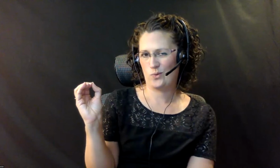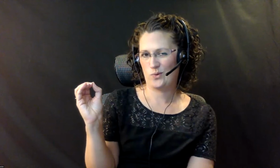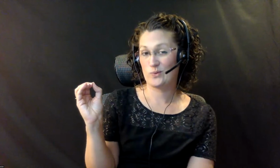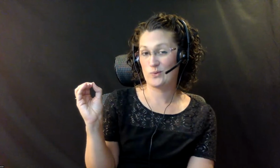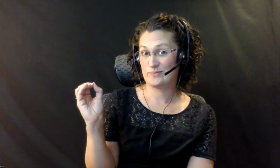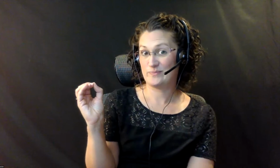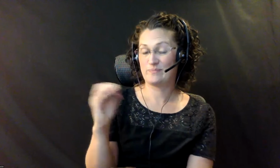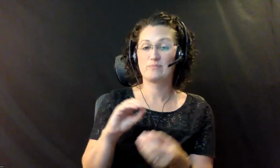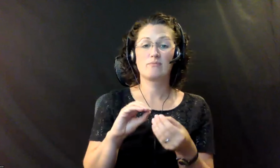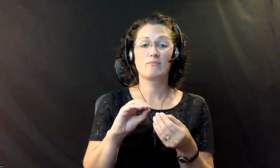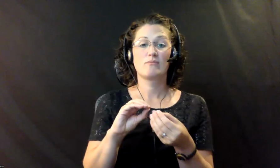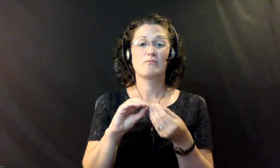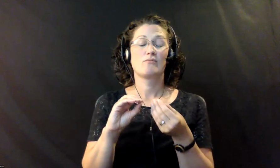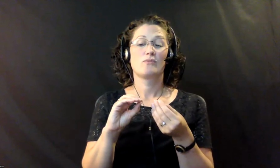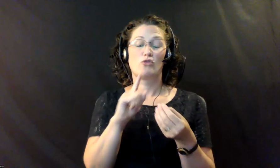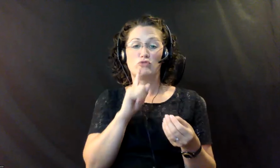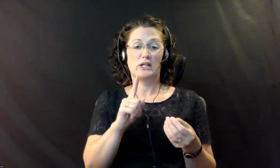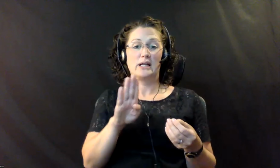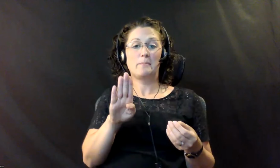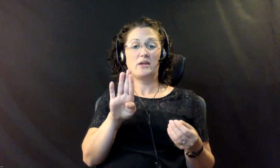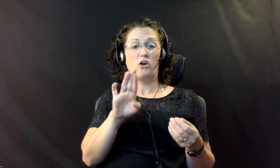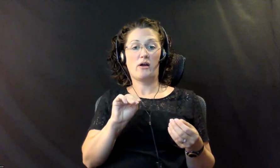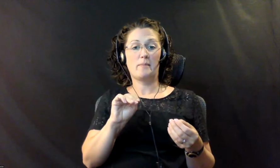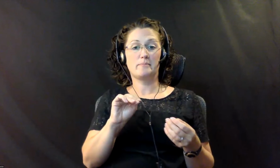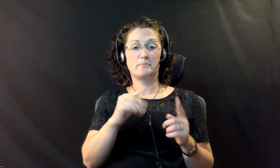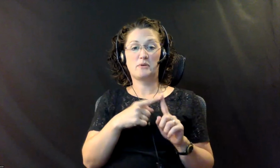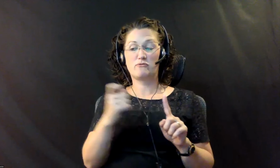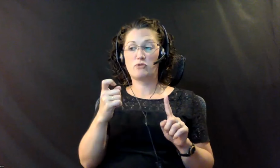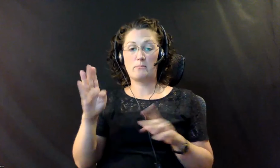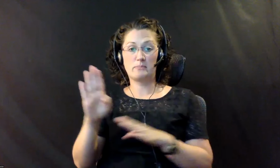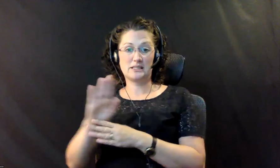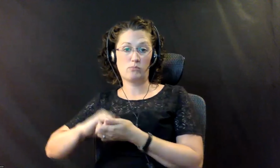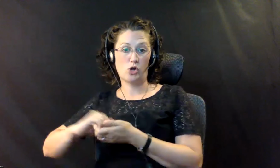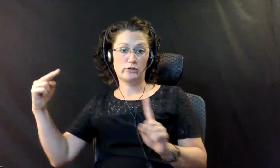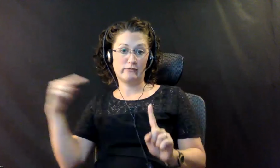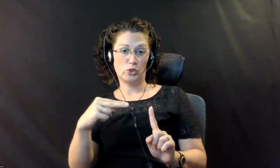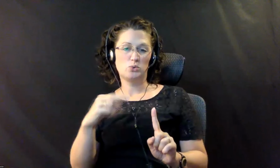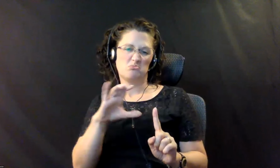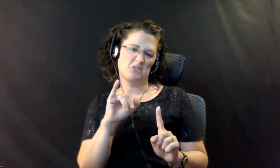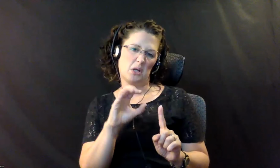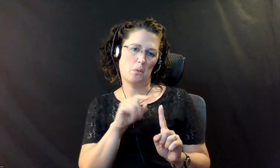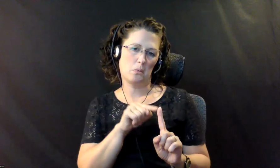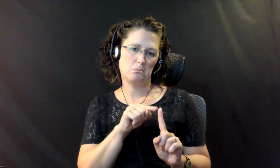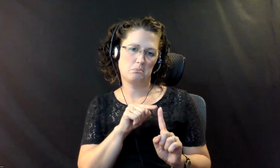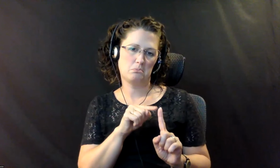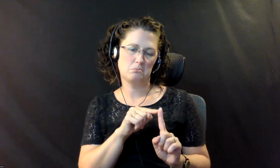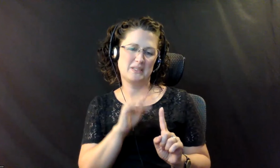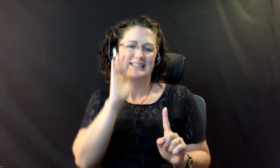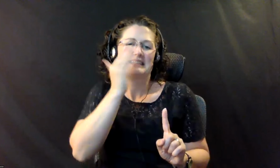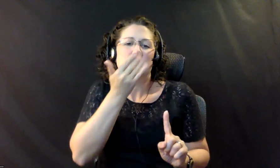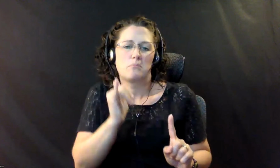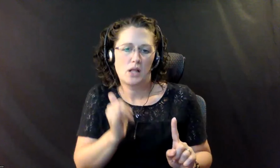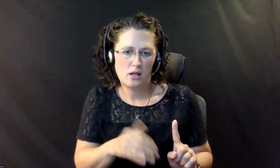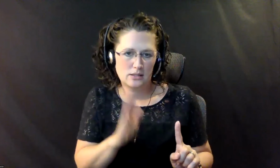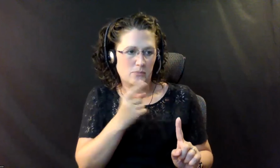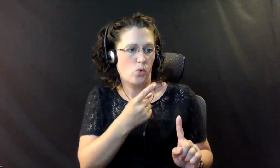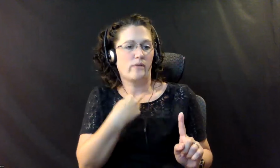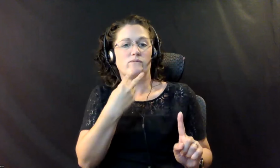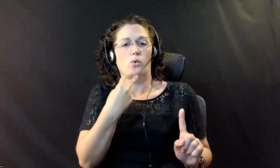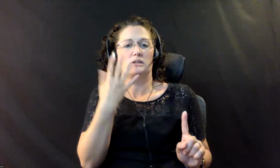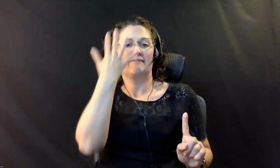actually viewed as the CIO from the business partners. They're not the CIO, but that's the way they look at them, that you're the voice, the face